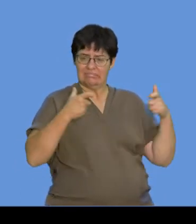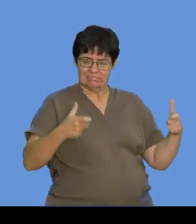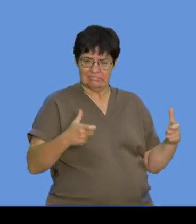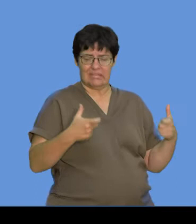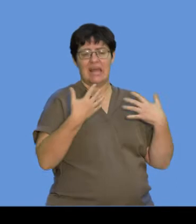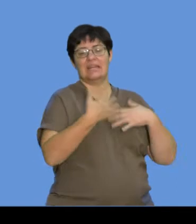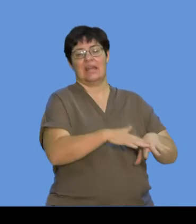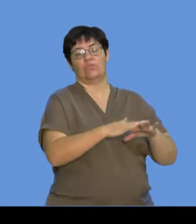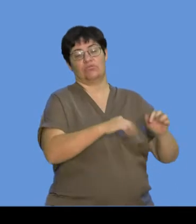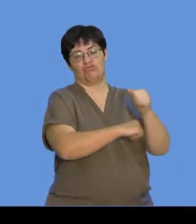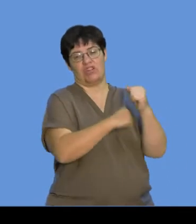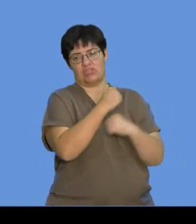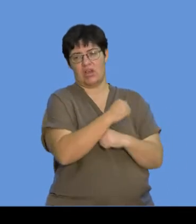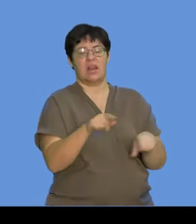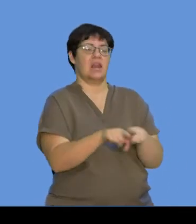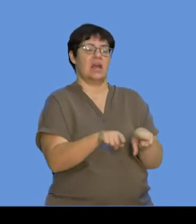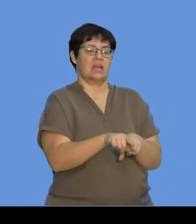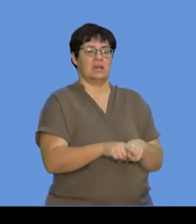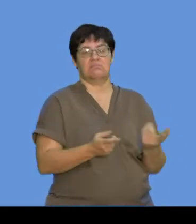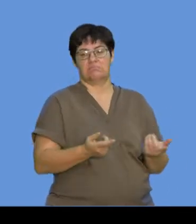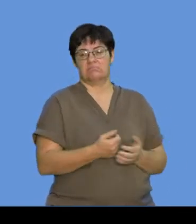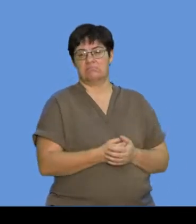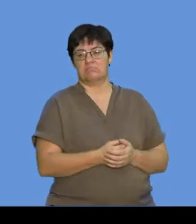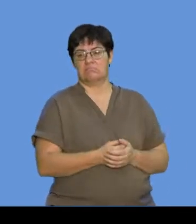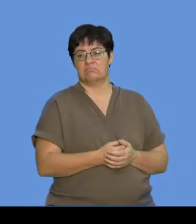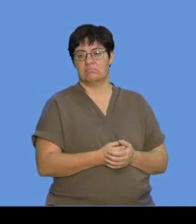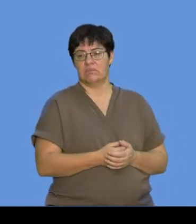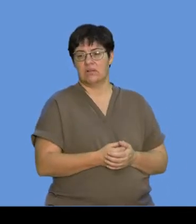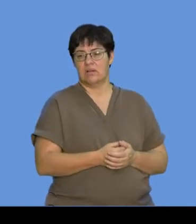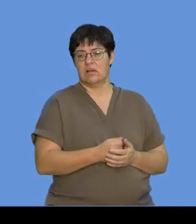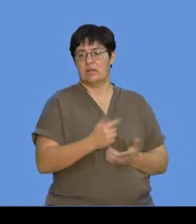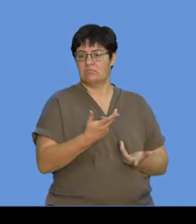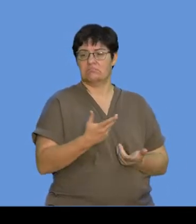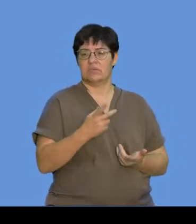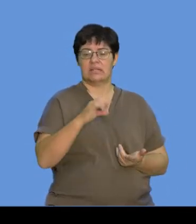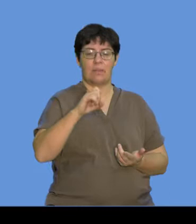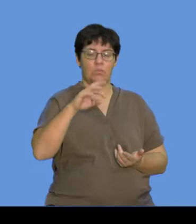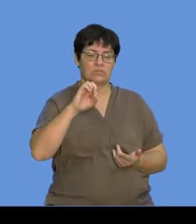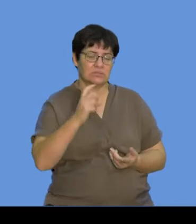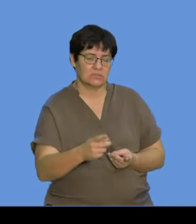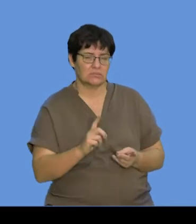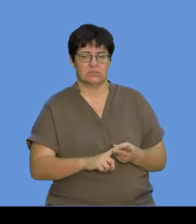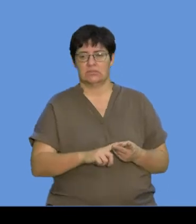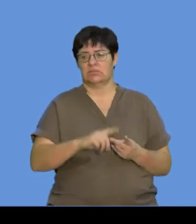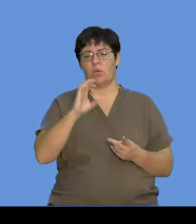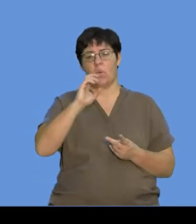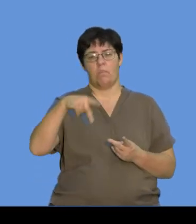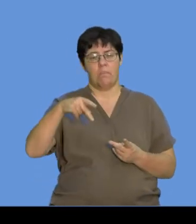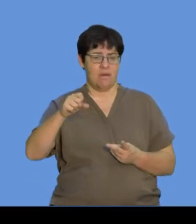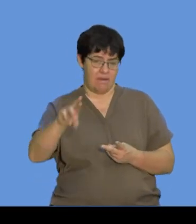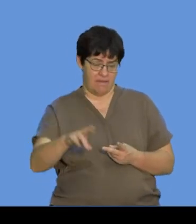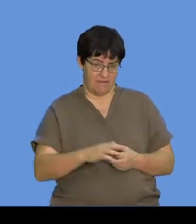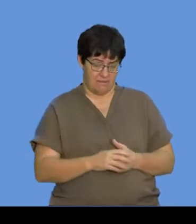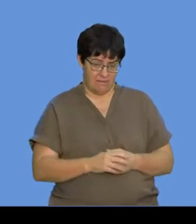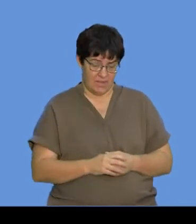or molecular structures or network structures in the case of carbon as well as copper, right? So these